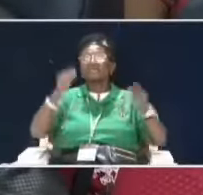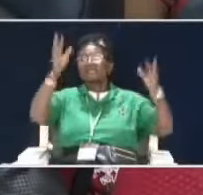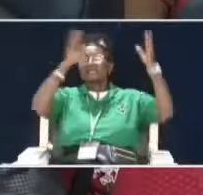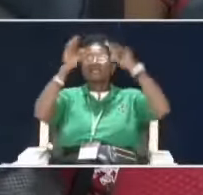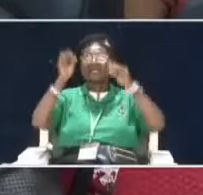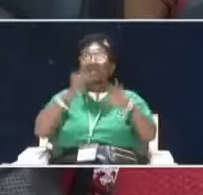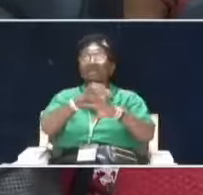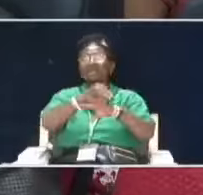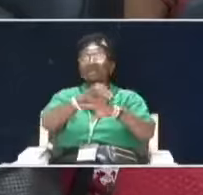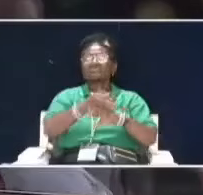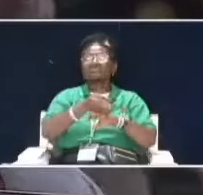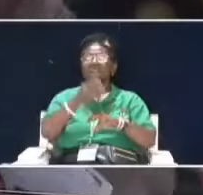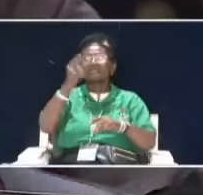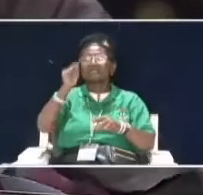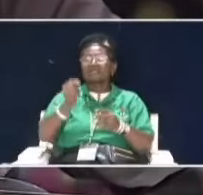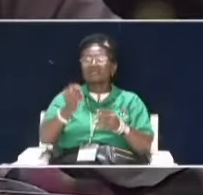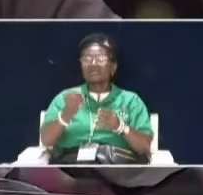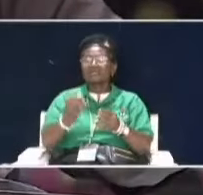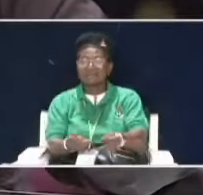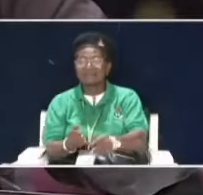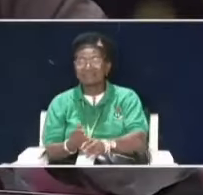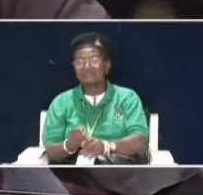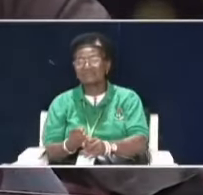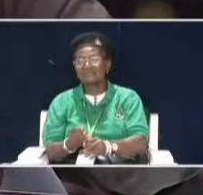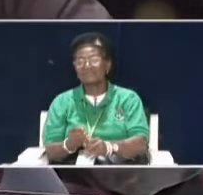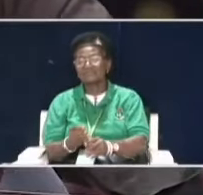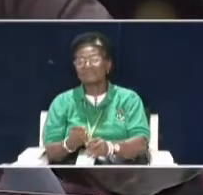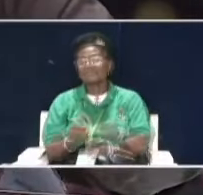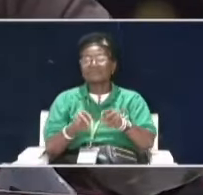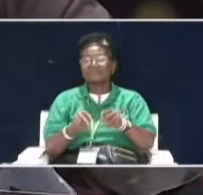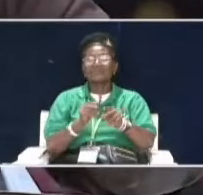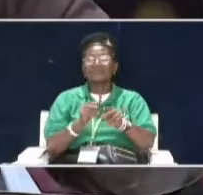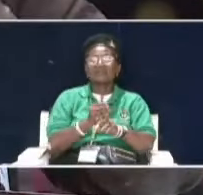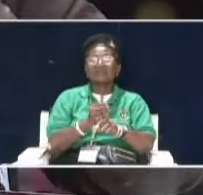the ground troops, and the Navy.